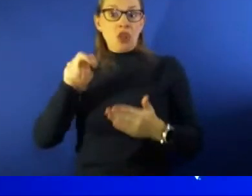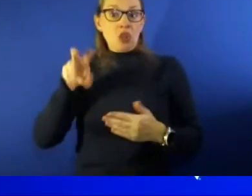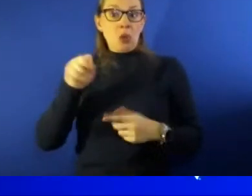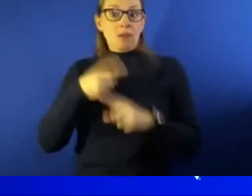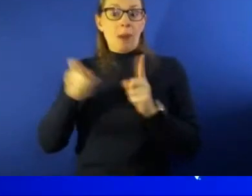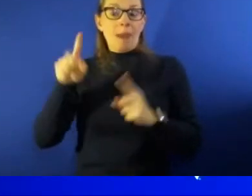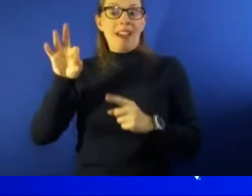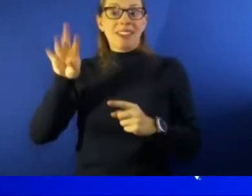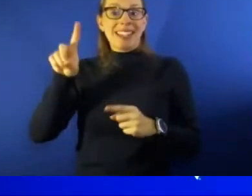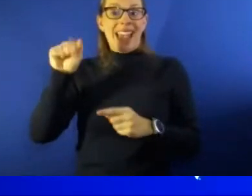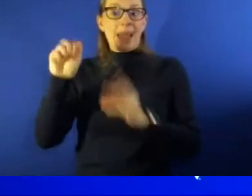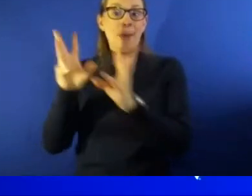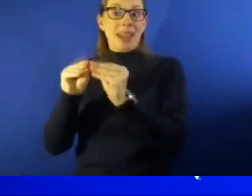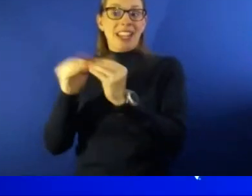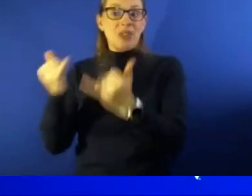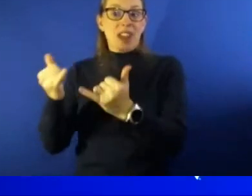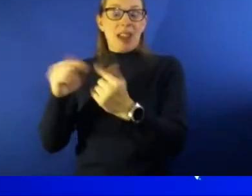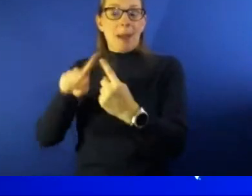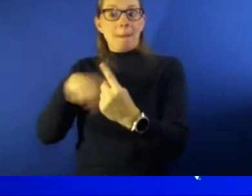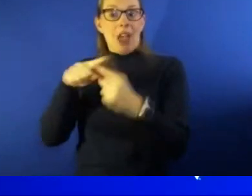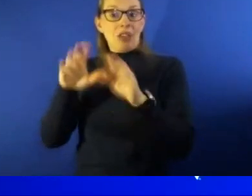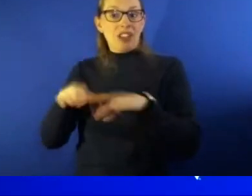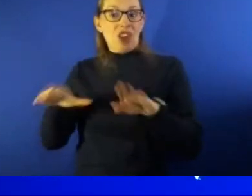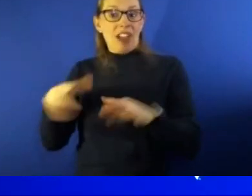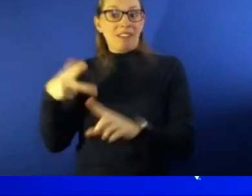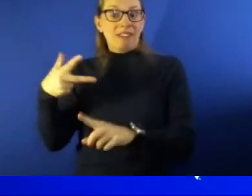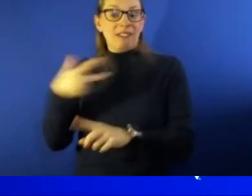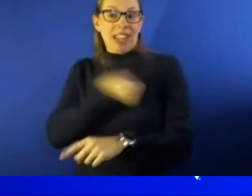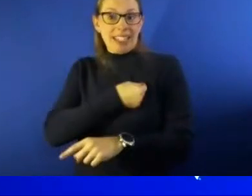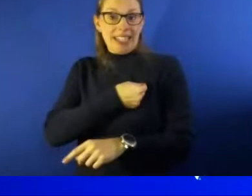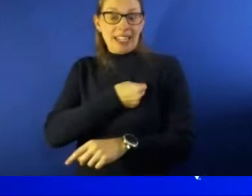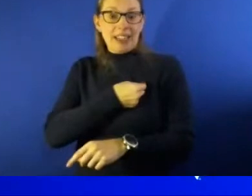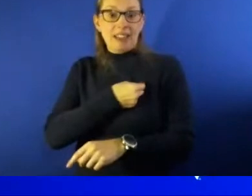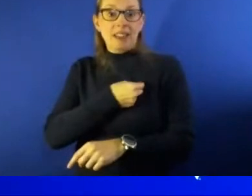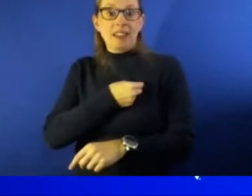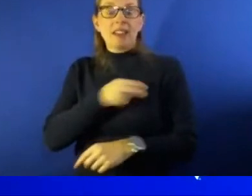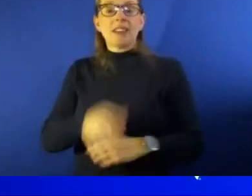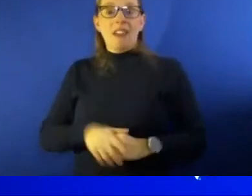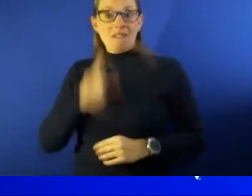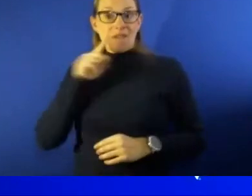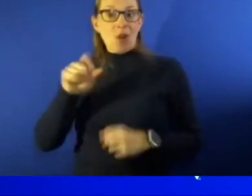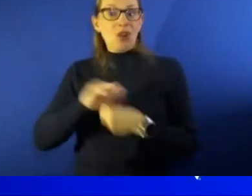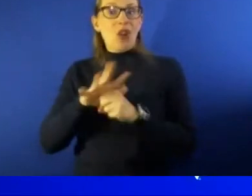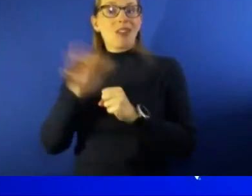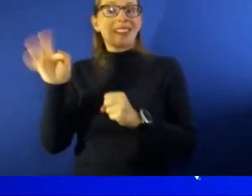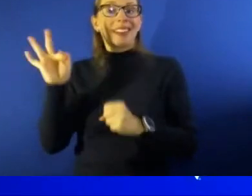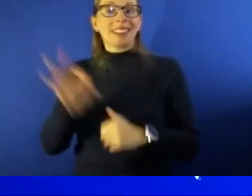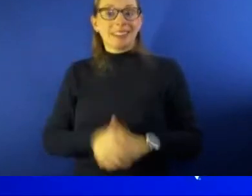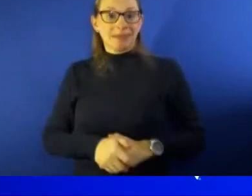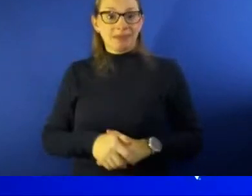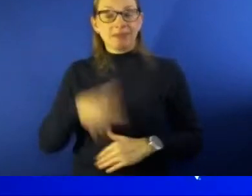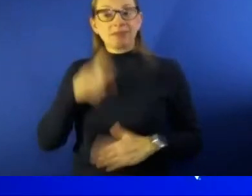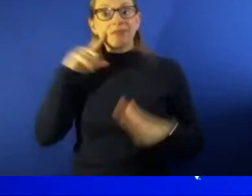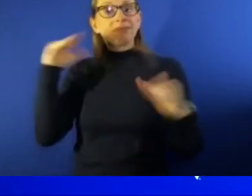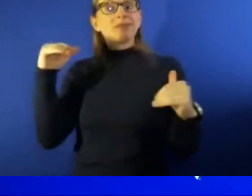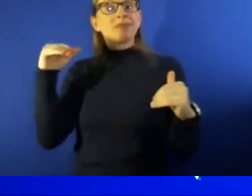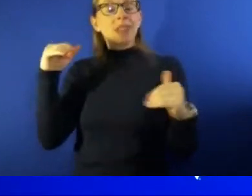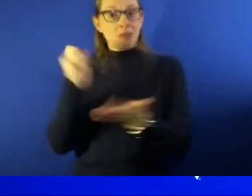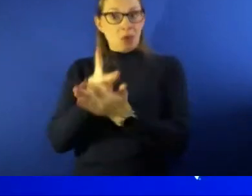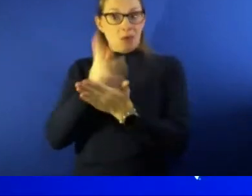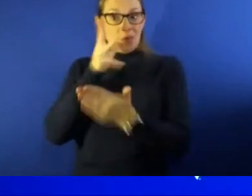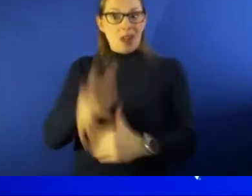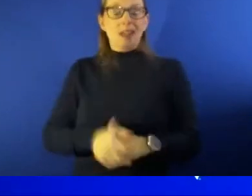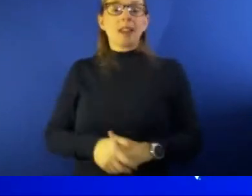child vaccines, the pediatric vaccine for COVID-19. So I do expect that they will approve that, and then that will